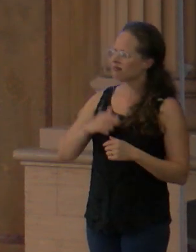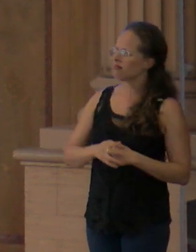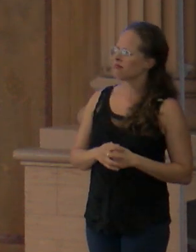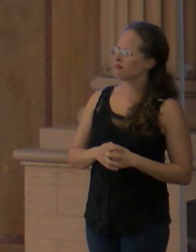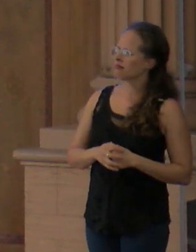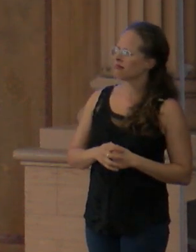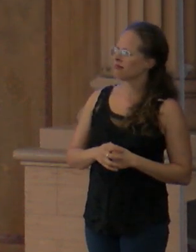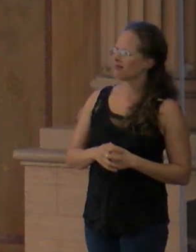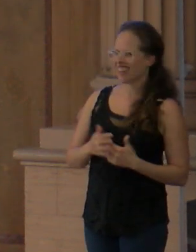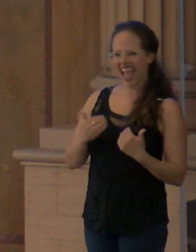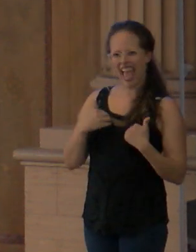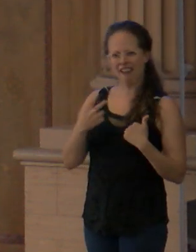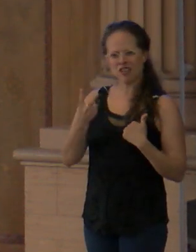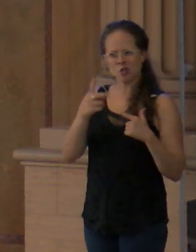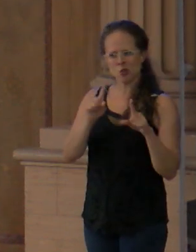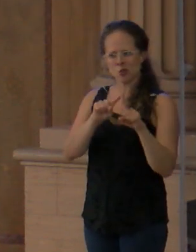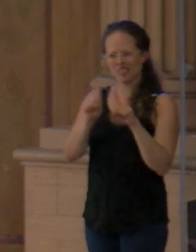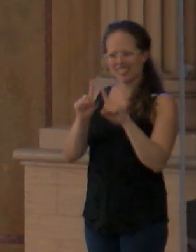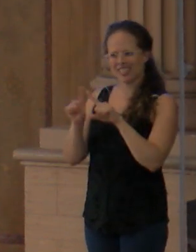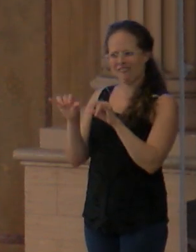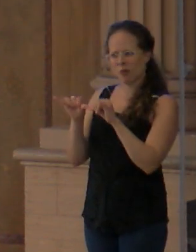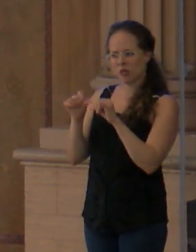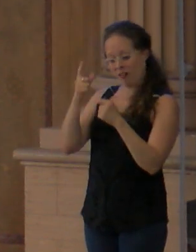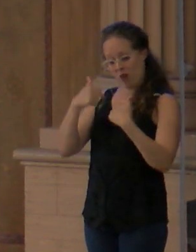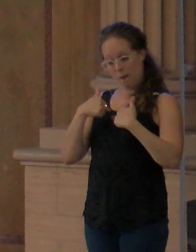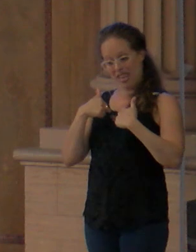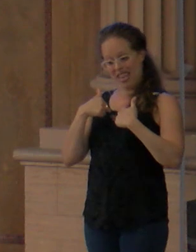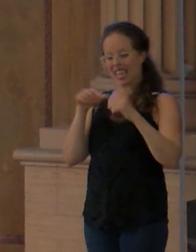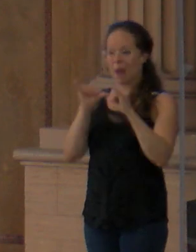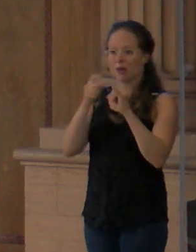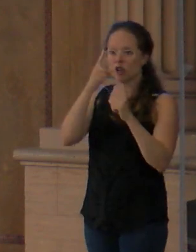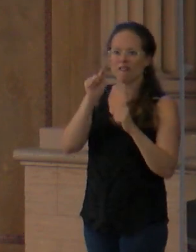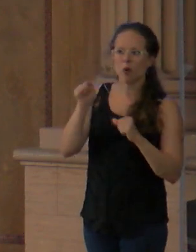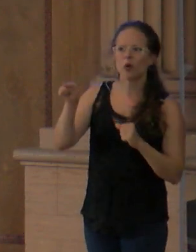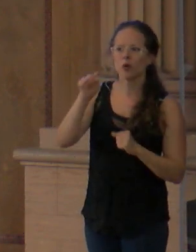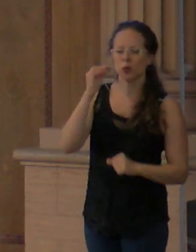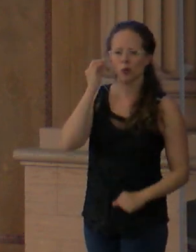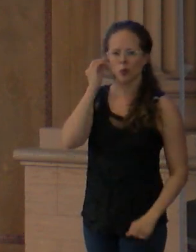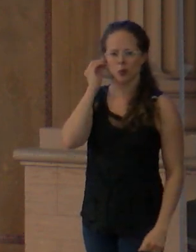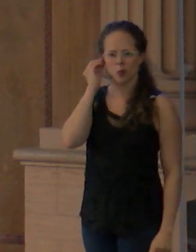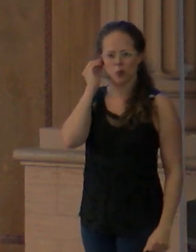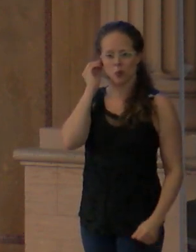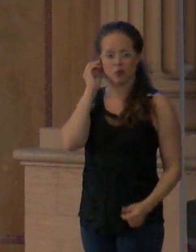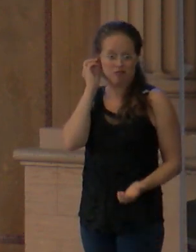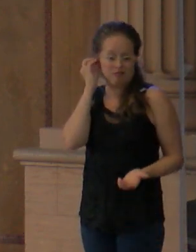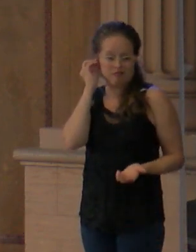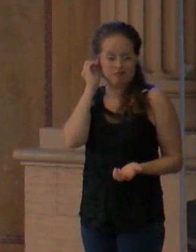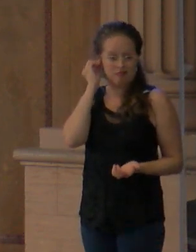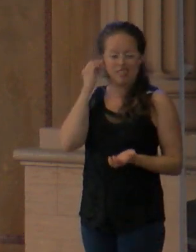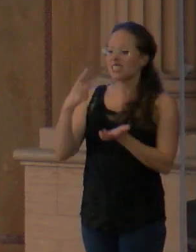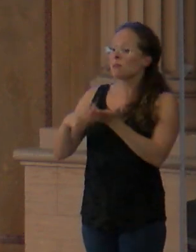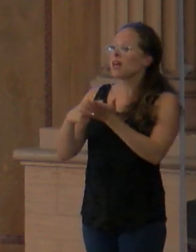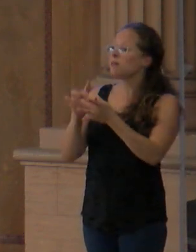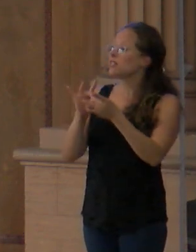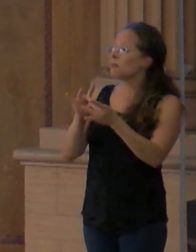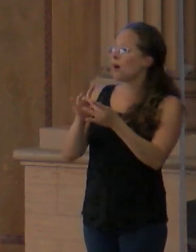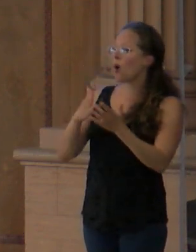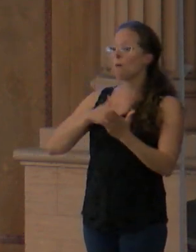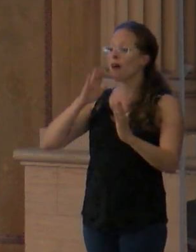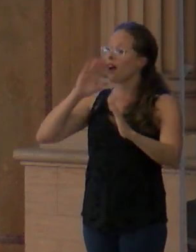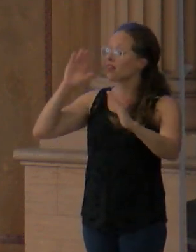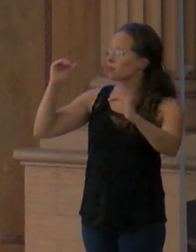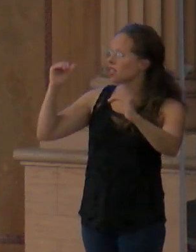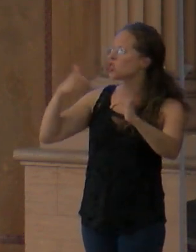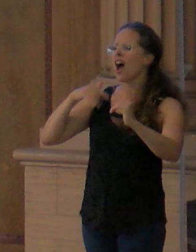There's two sets of expectations. And sometimes we just do this of what we expect other people to do for us. I expect love